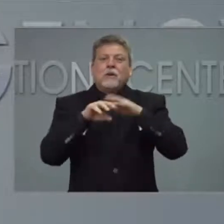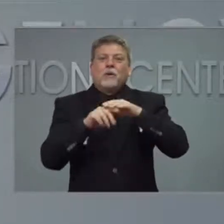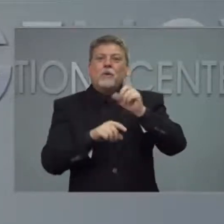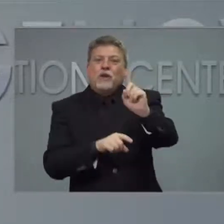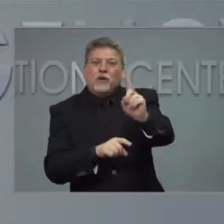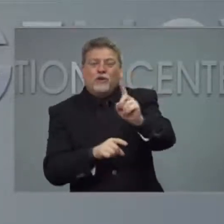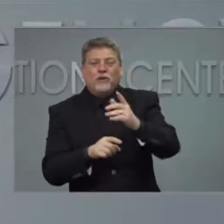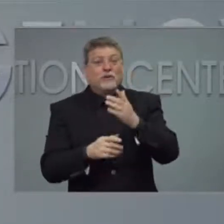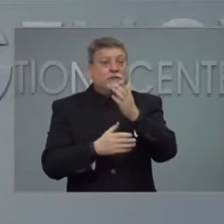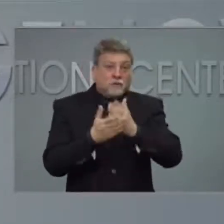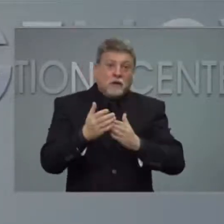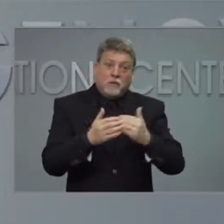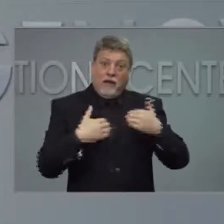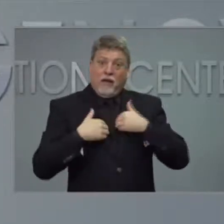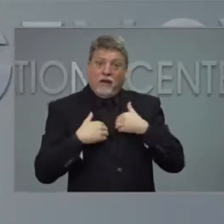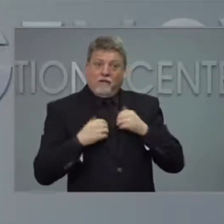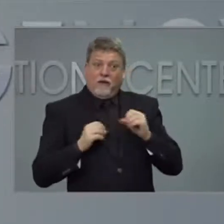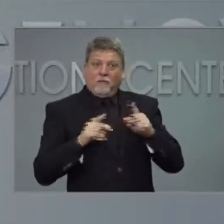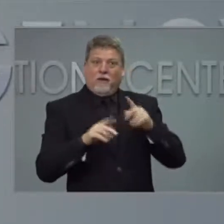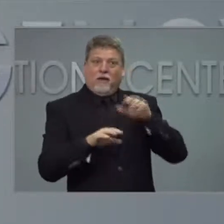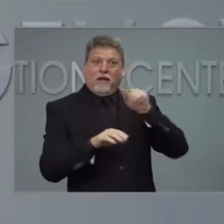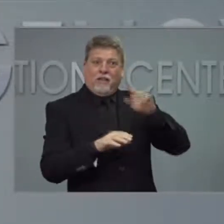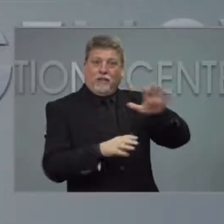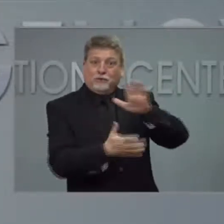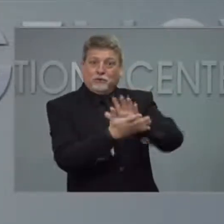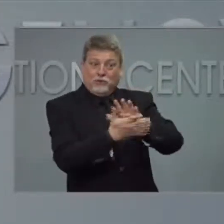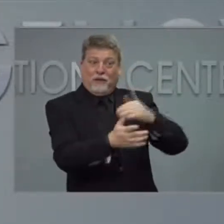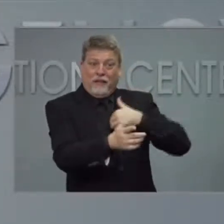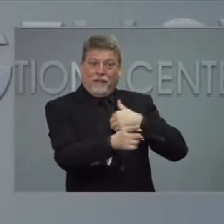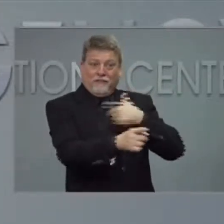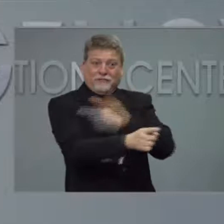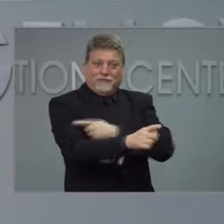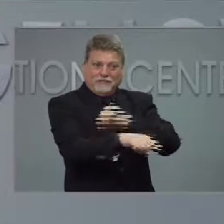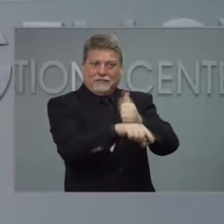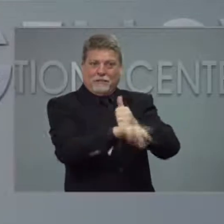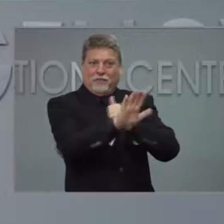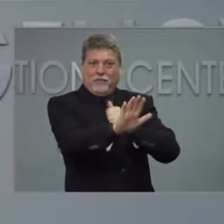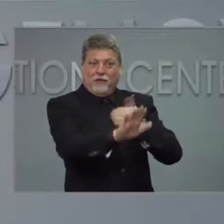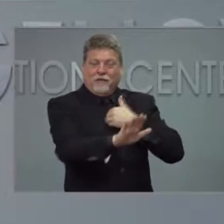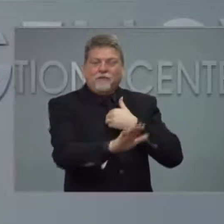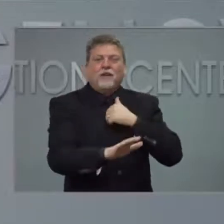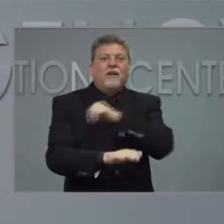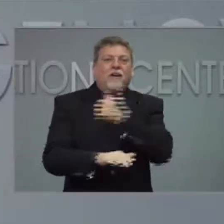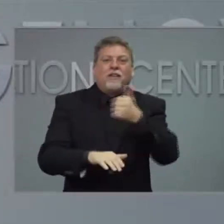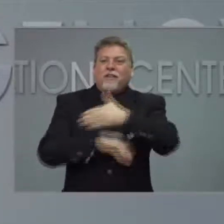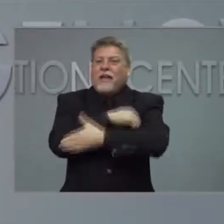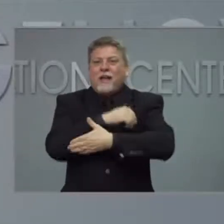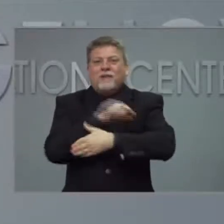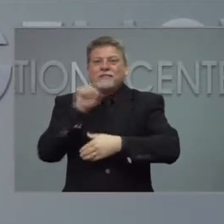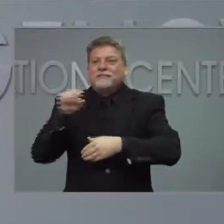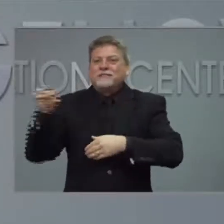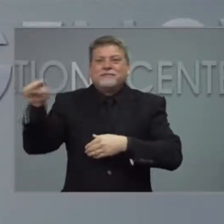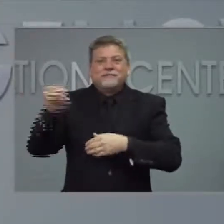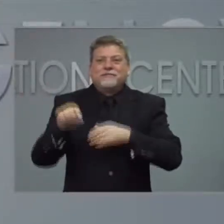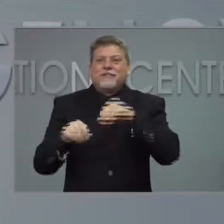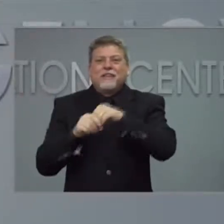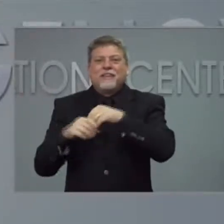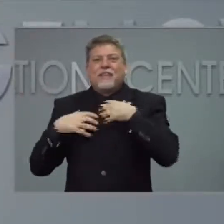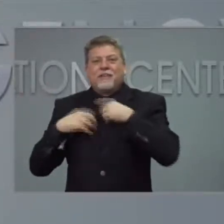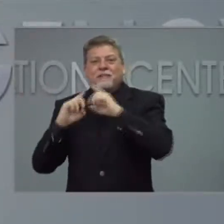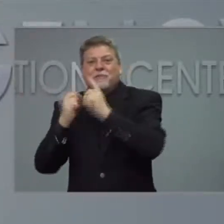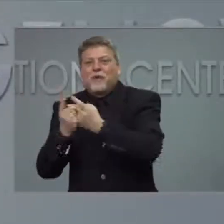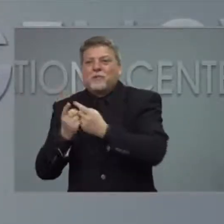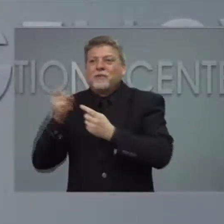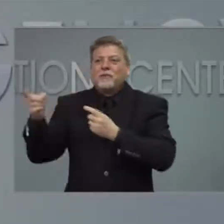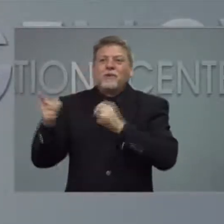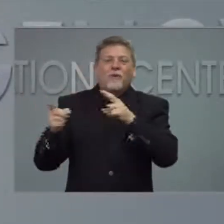on their school grounds. Others are setting up vaccine clinics at their local health department or